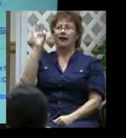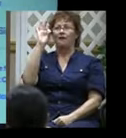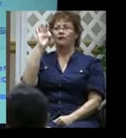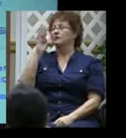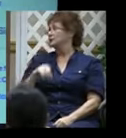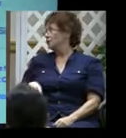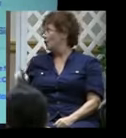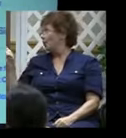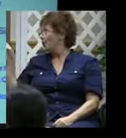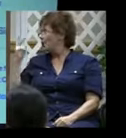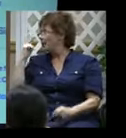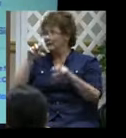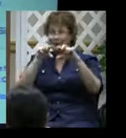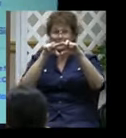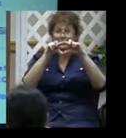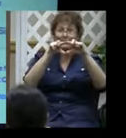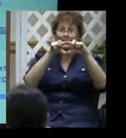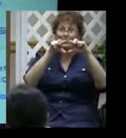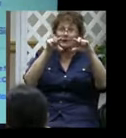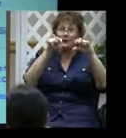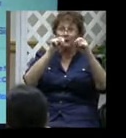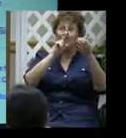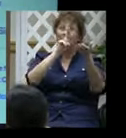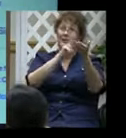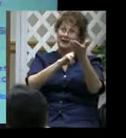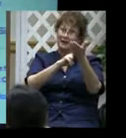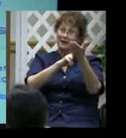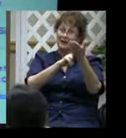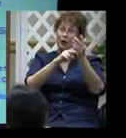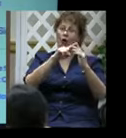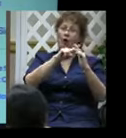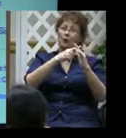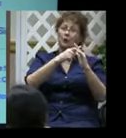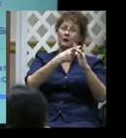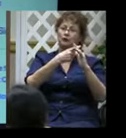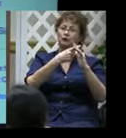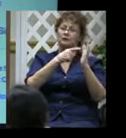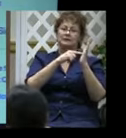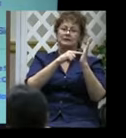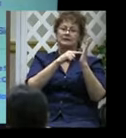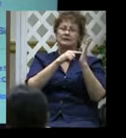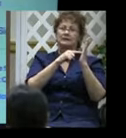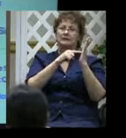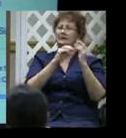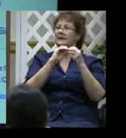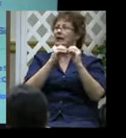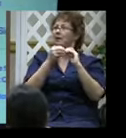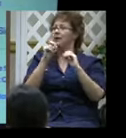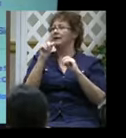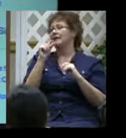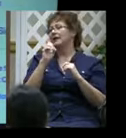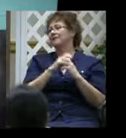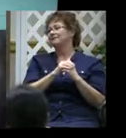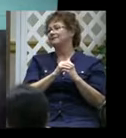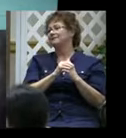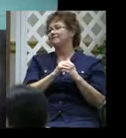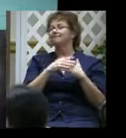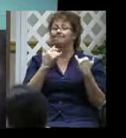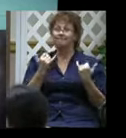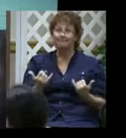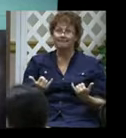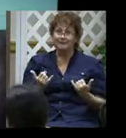see a little post-it that I usually put on the original. And that has a number, the translation, and the date. Okay, now we've